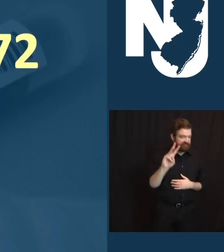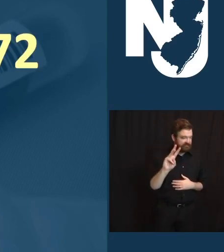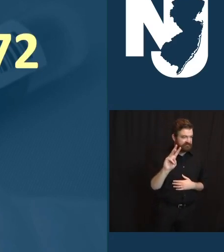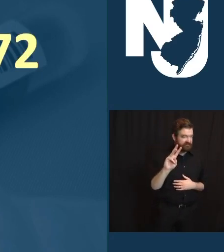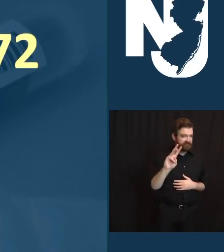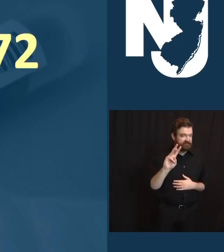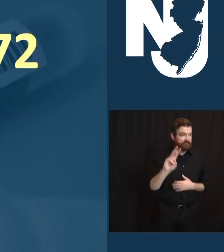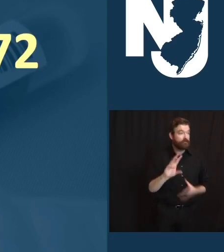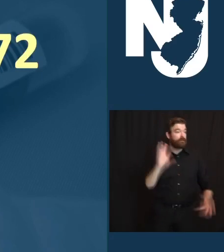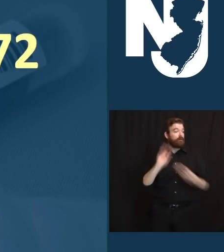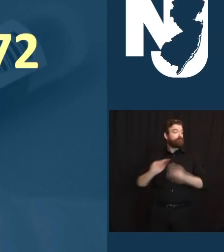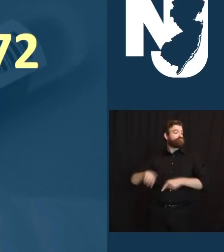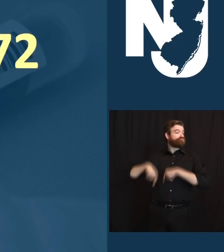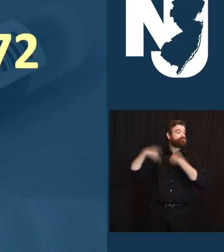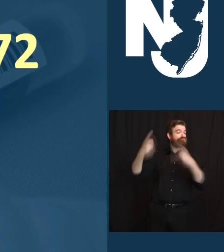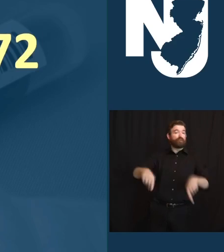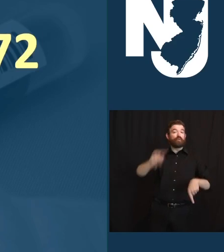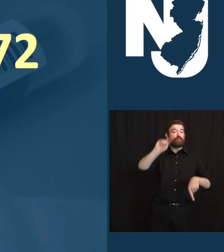now